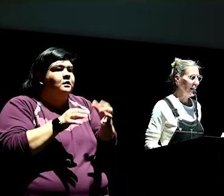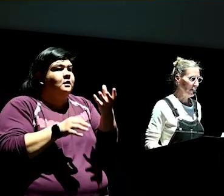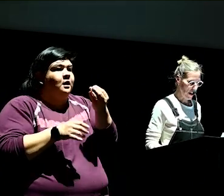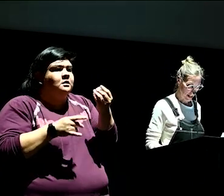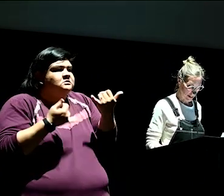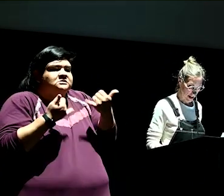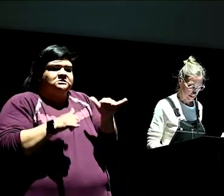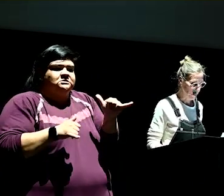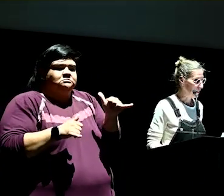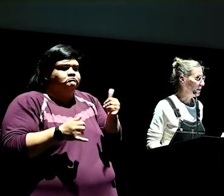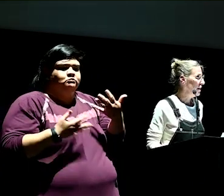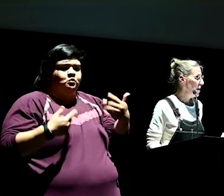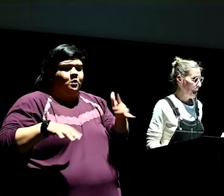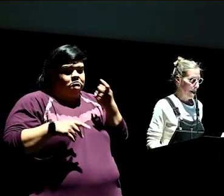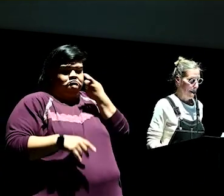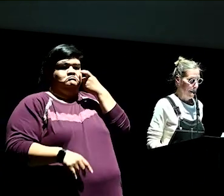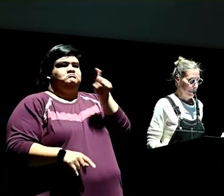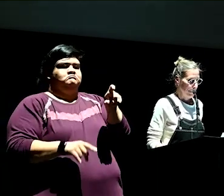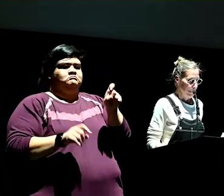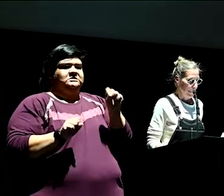be highly recognizable.